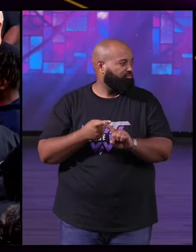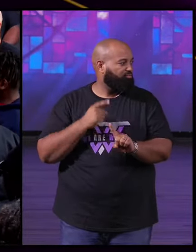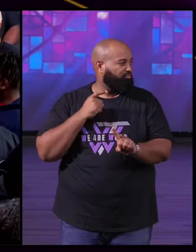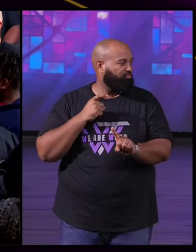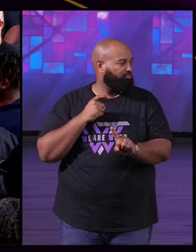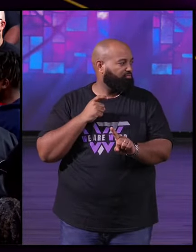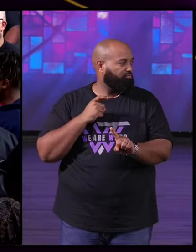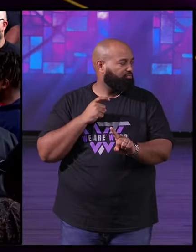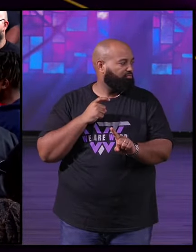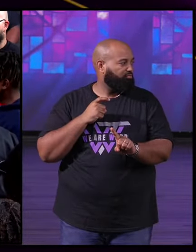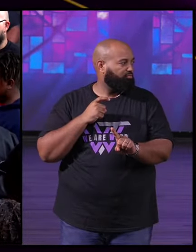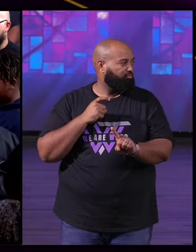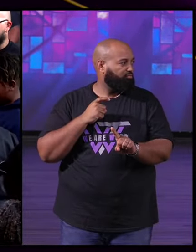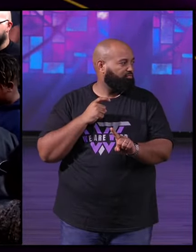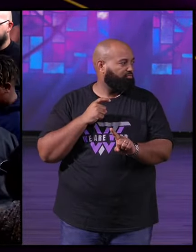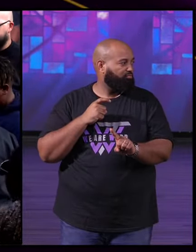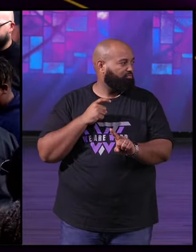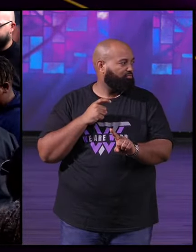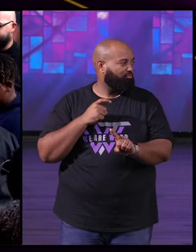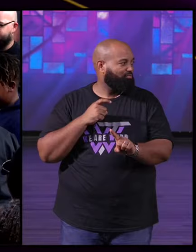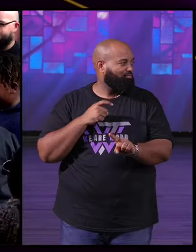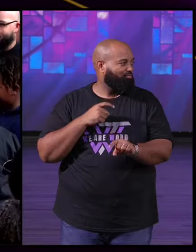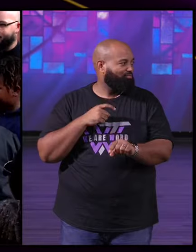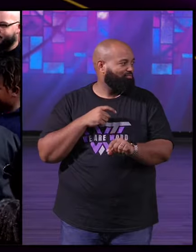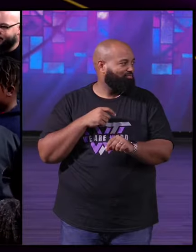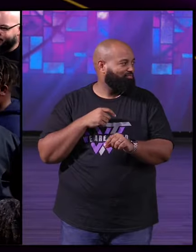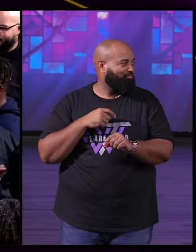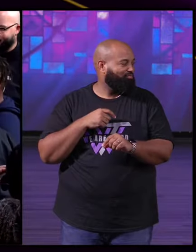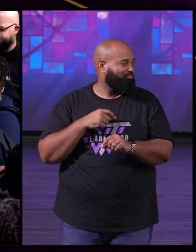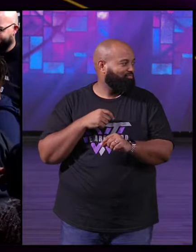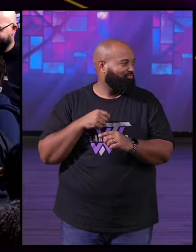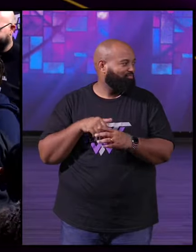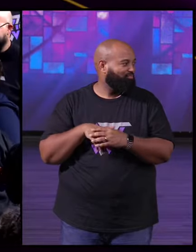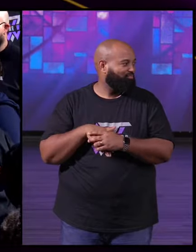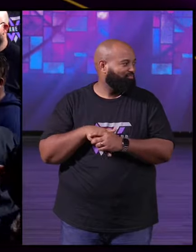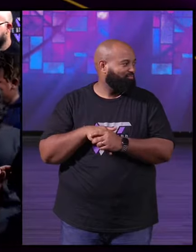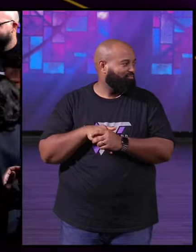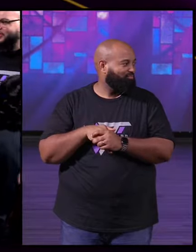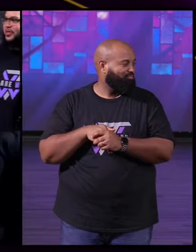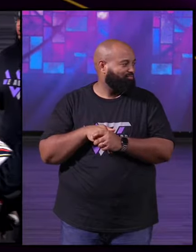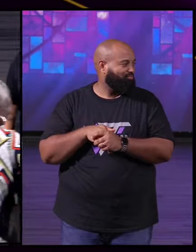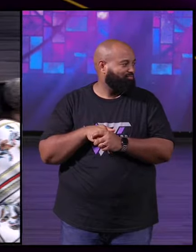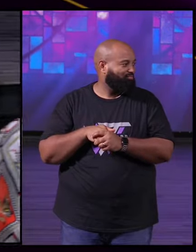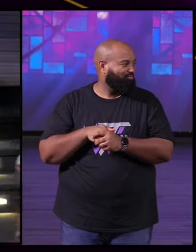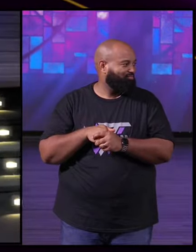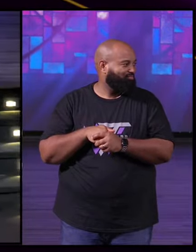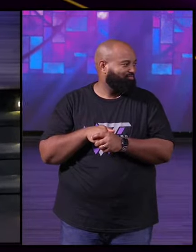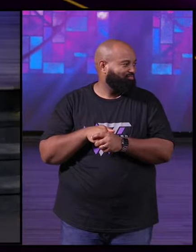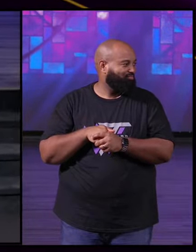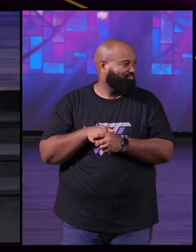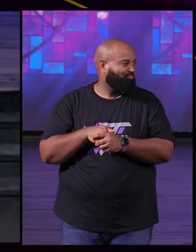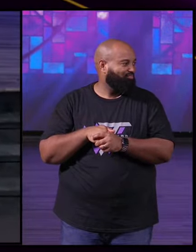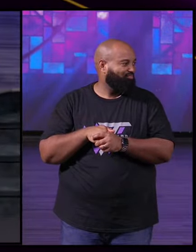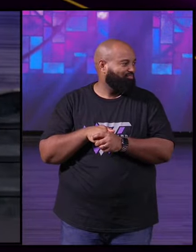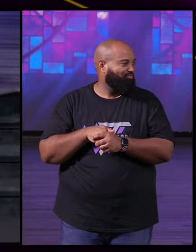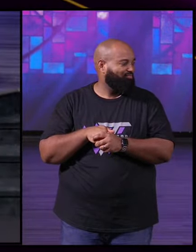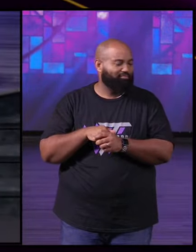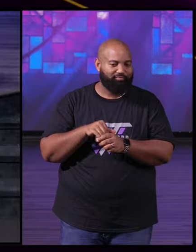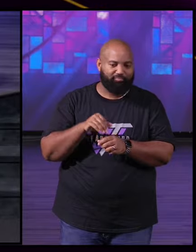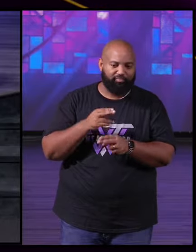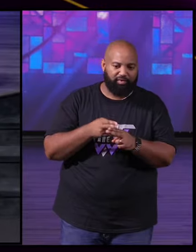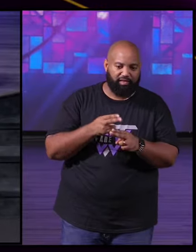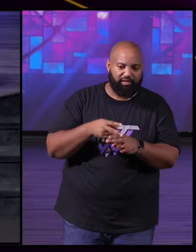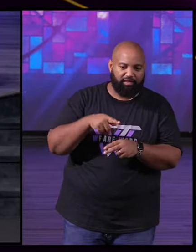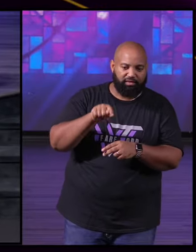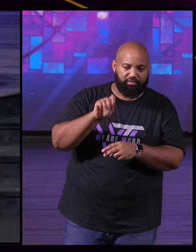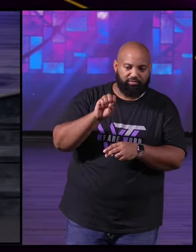from? I'm glad. I'm glad. I'm grateful. Go ahead with Miss Gwen. Okay, I'm sorry. Tell me your name.